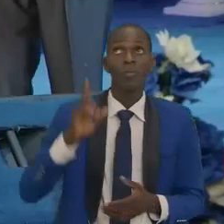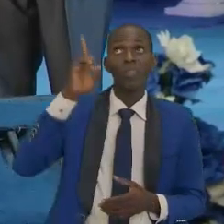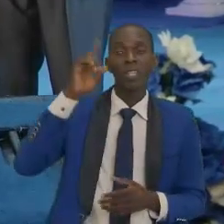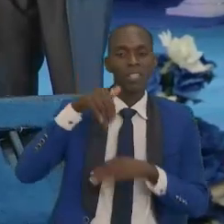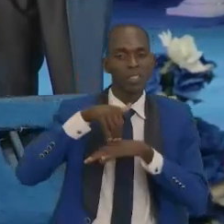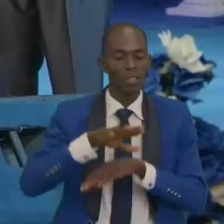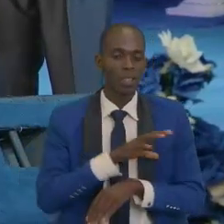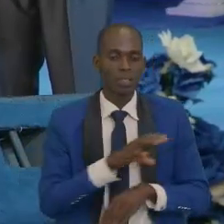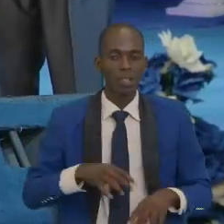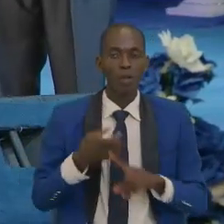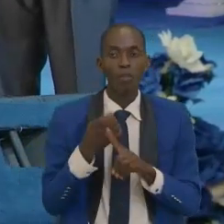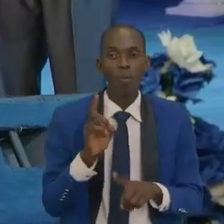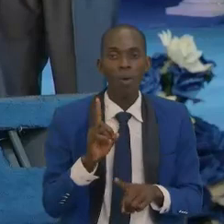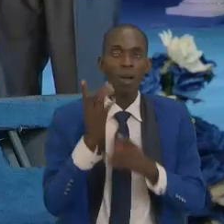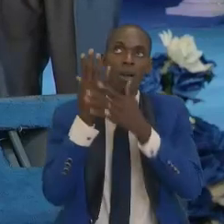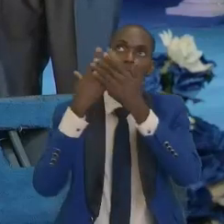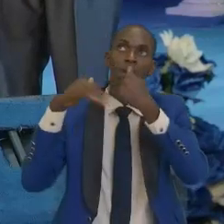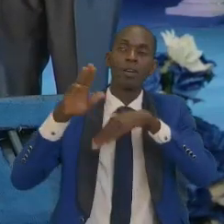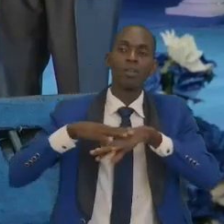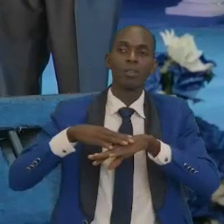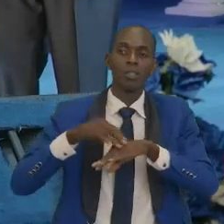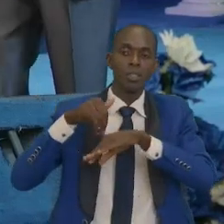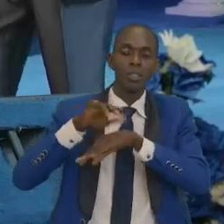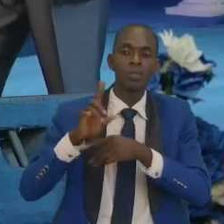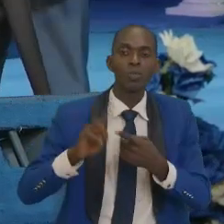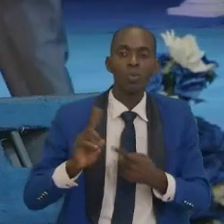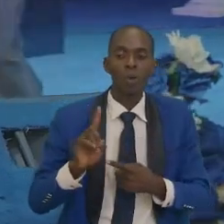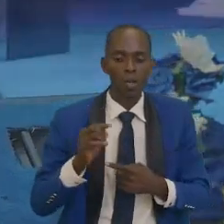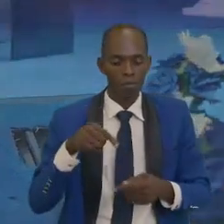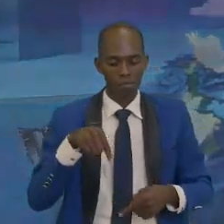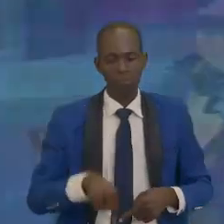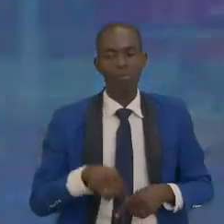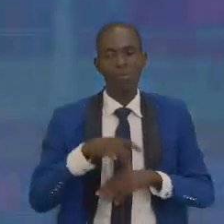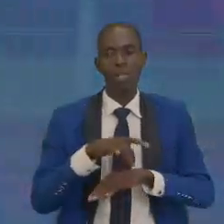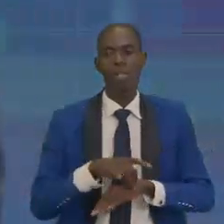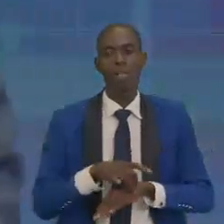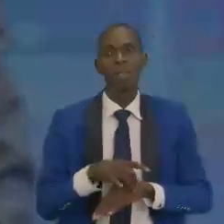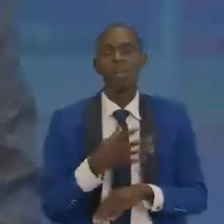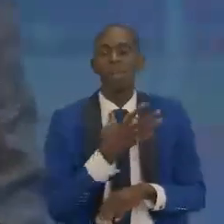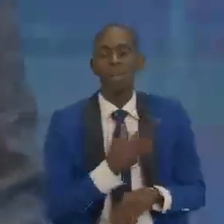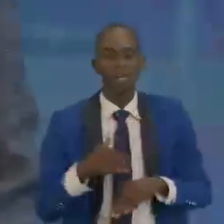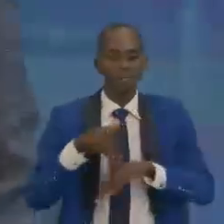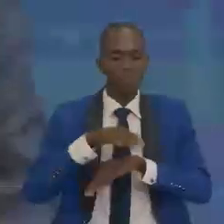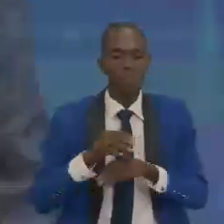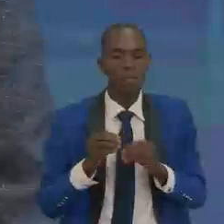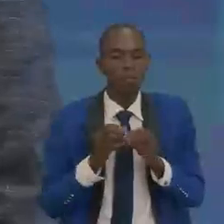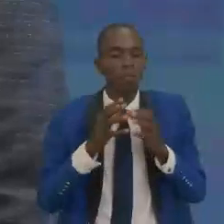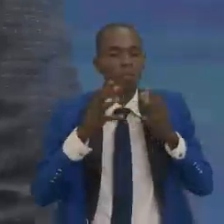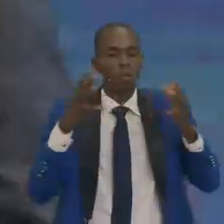heaven. He sent him to the earth. And he sent abundance along with him.